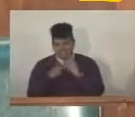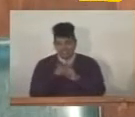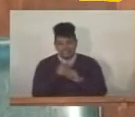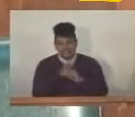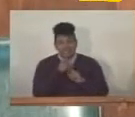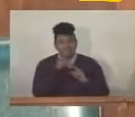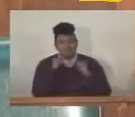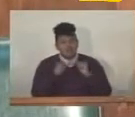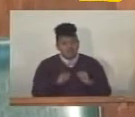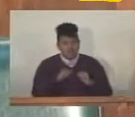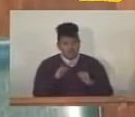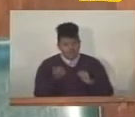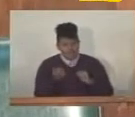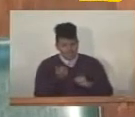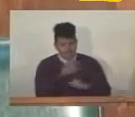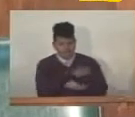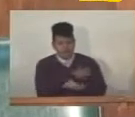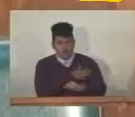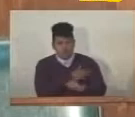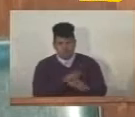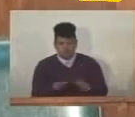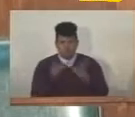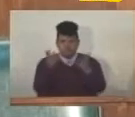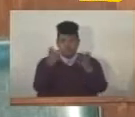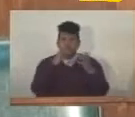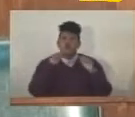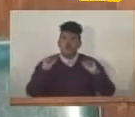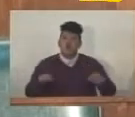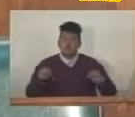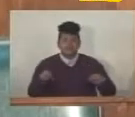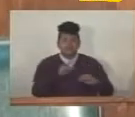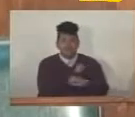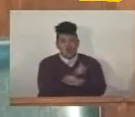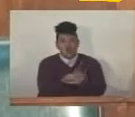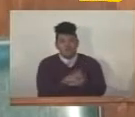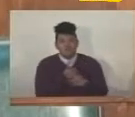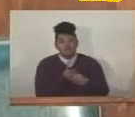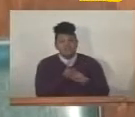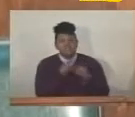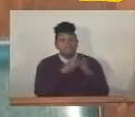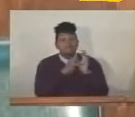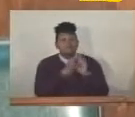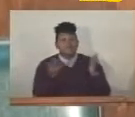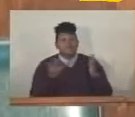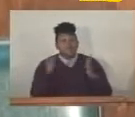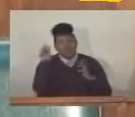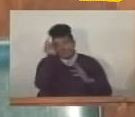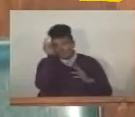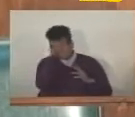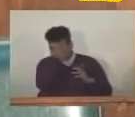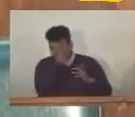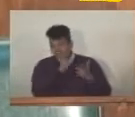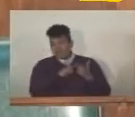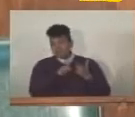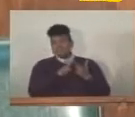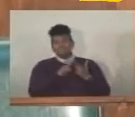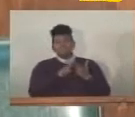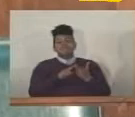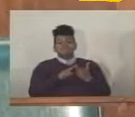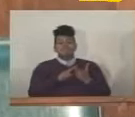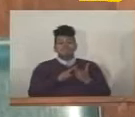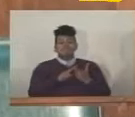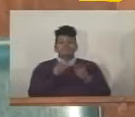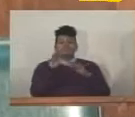confer any powers upon a competent authority means the Governor General,